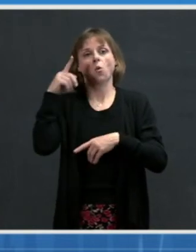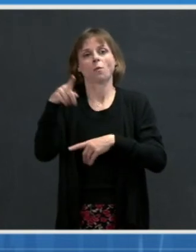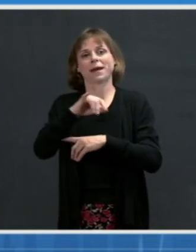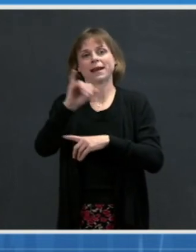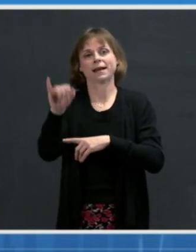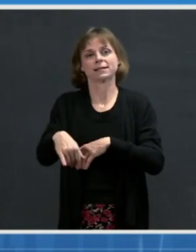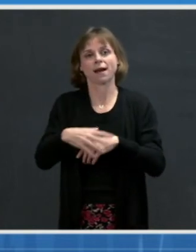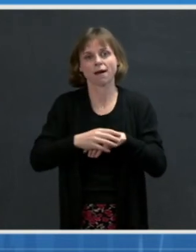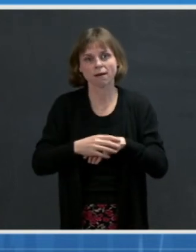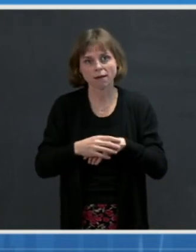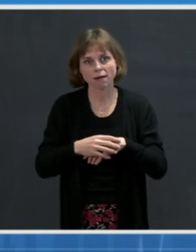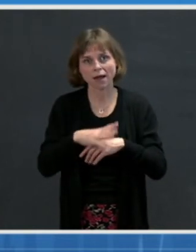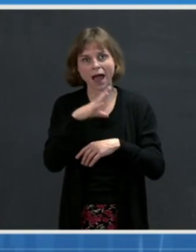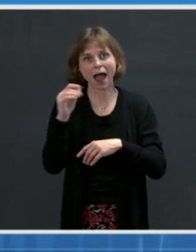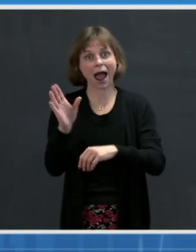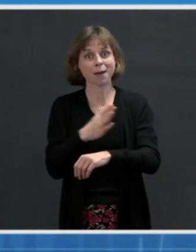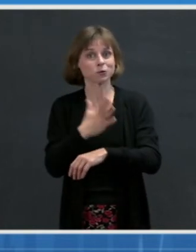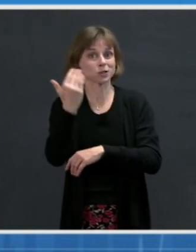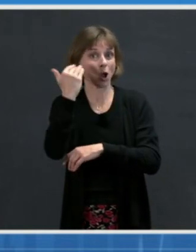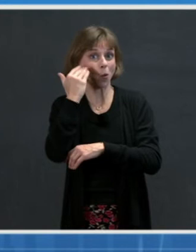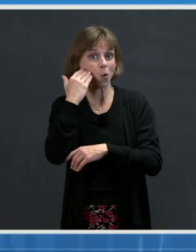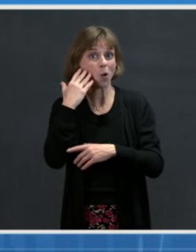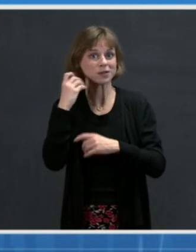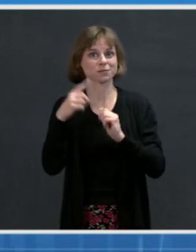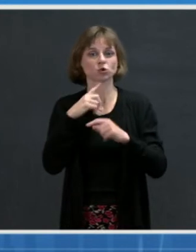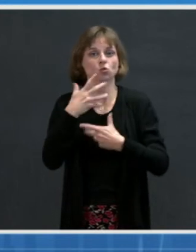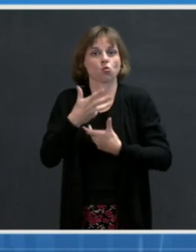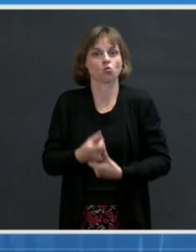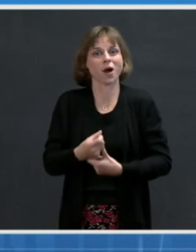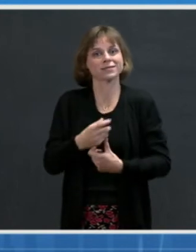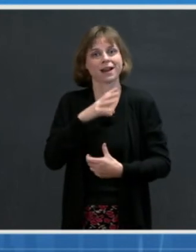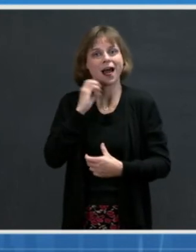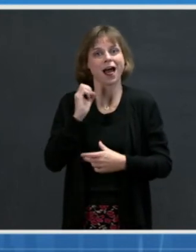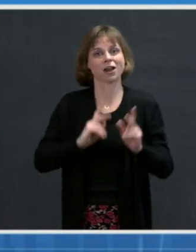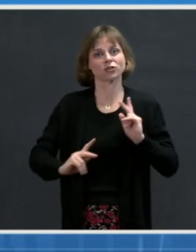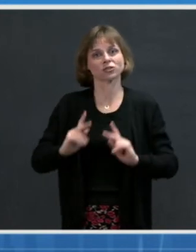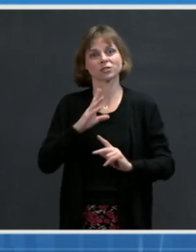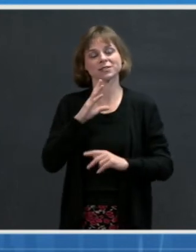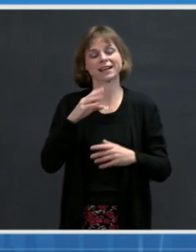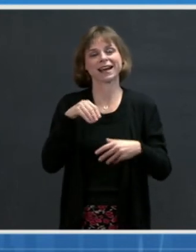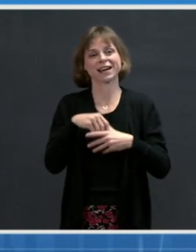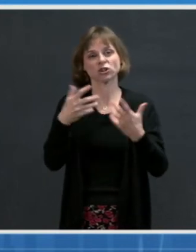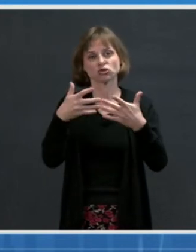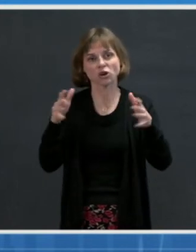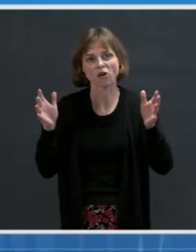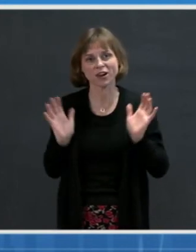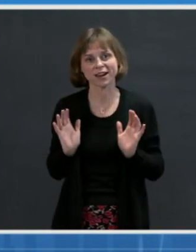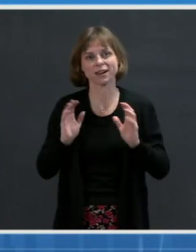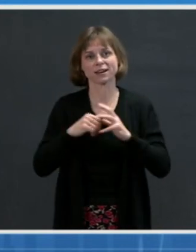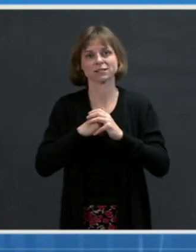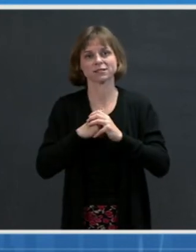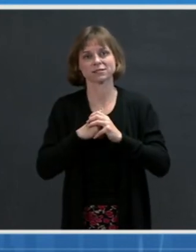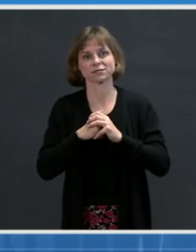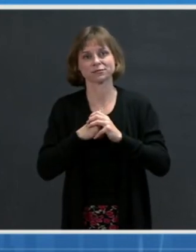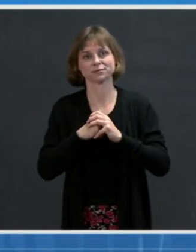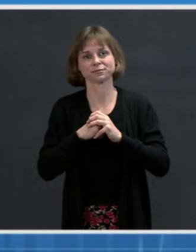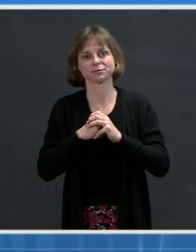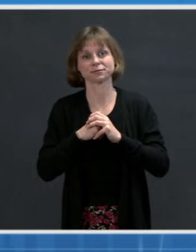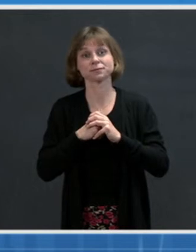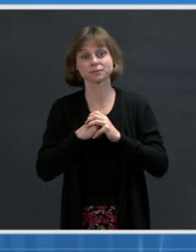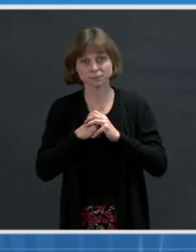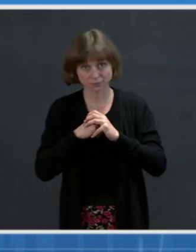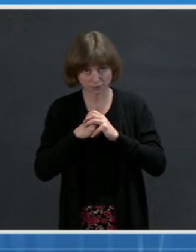awareness campaigns featuring trusted elders and healthcare workers in the Cherokee Nation of Oklahoma. Finally,